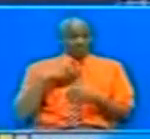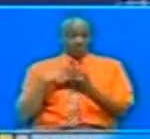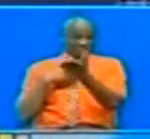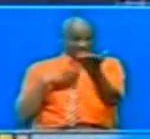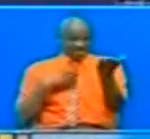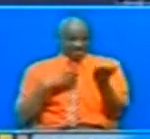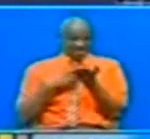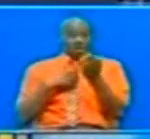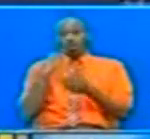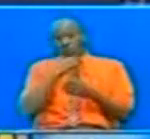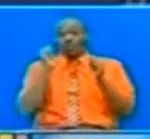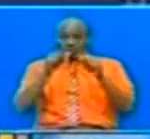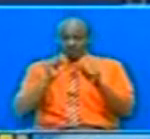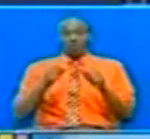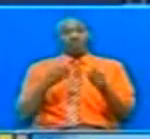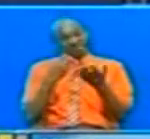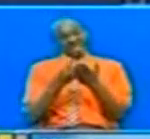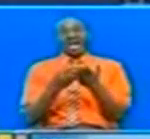those who can afford it,